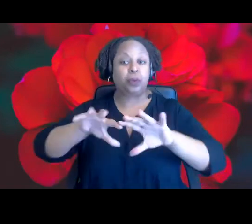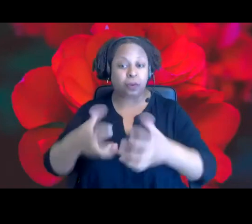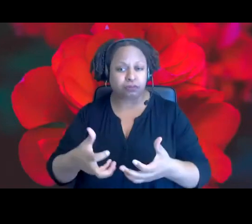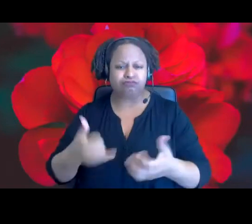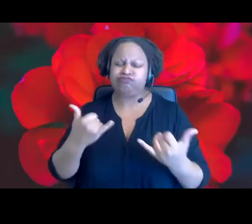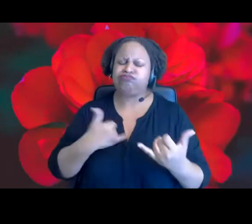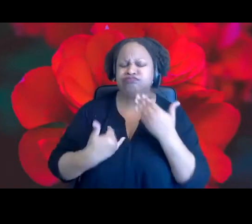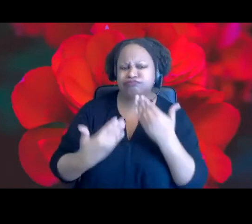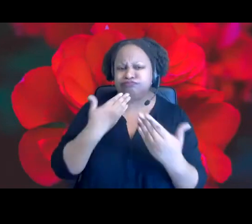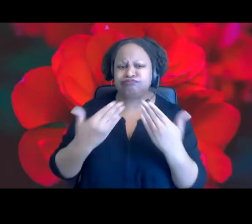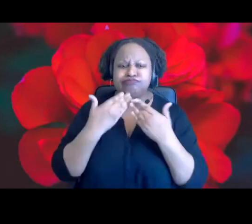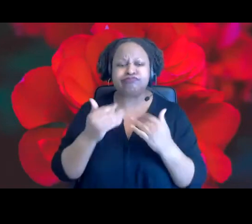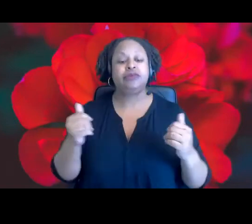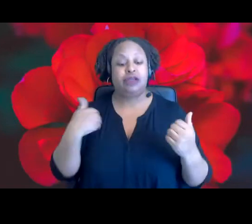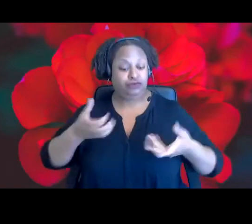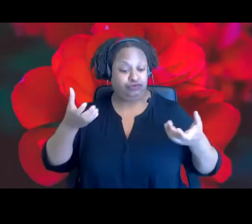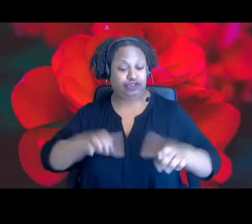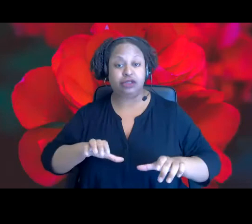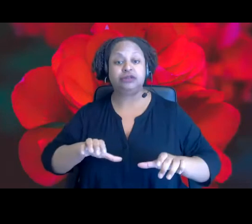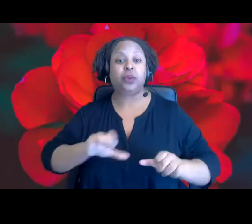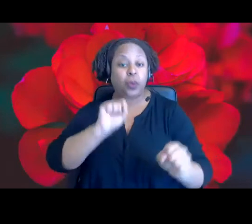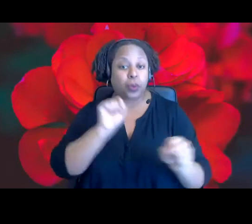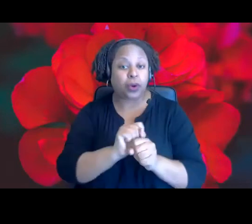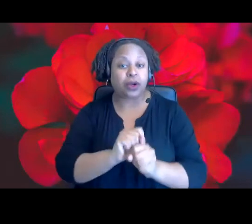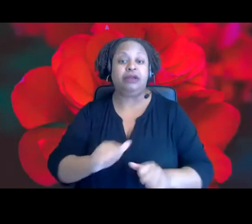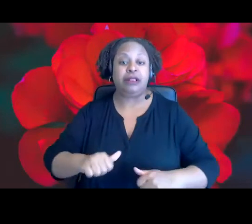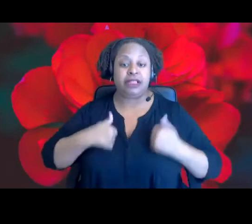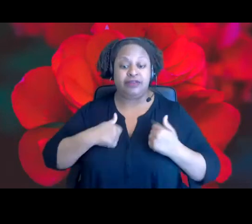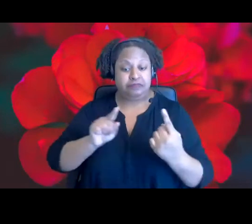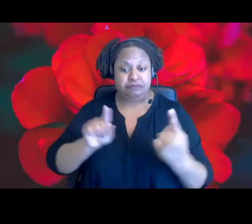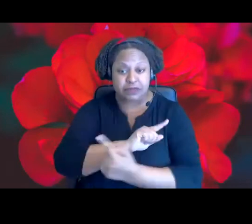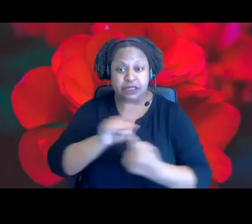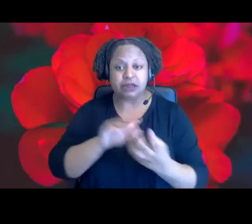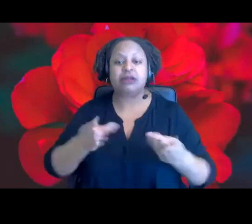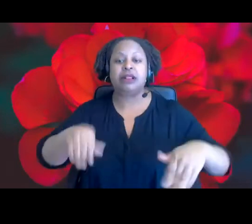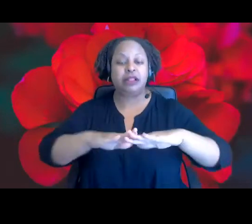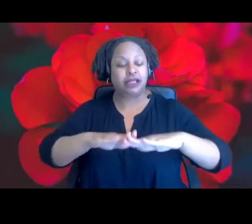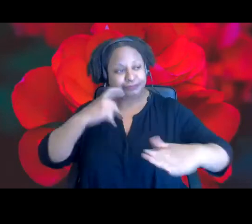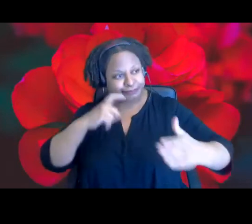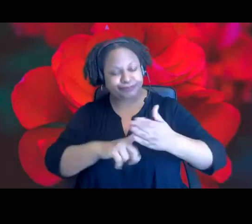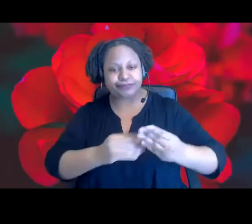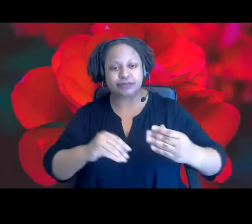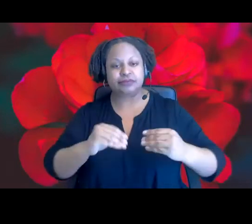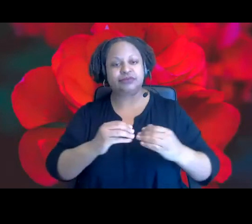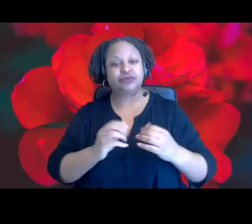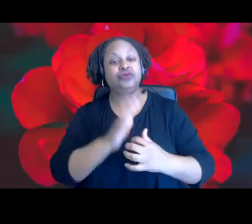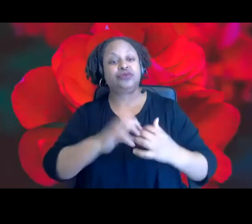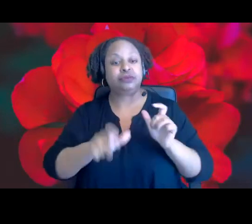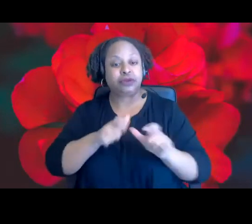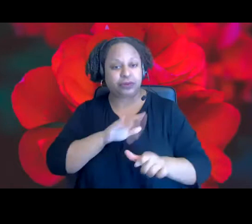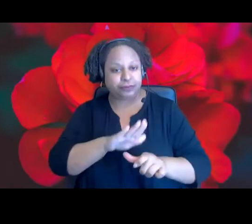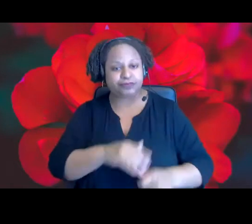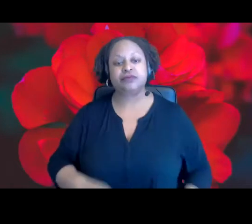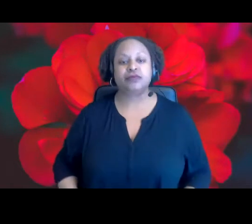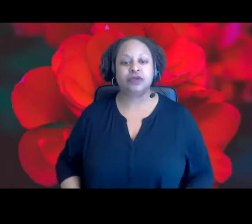to live, and to meet on this territory. Now, Arts Chats is made possible and available to you through the generosity of